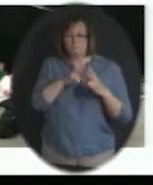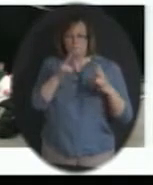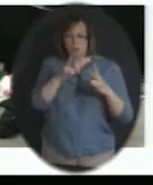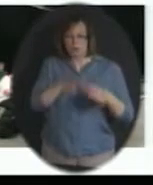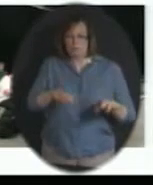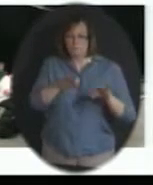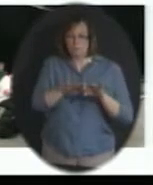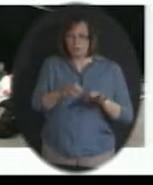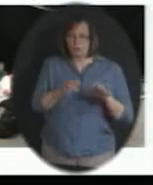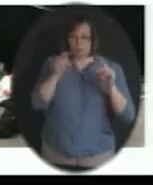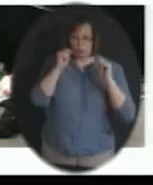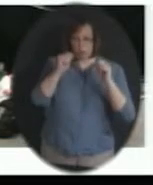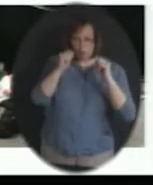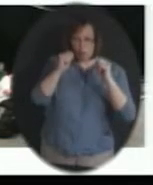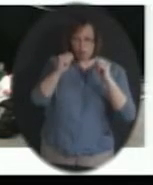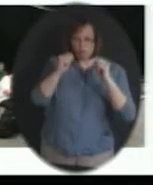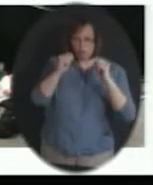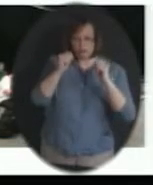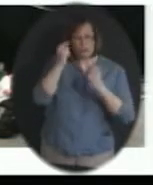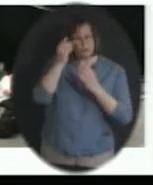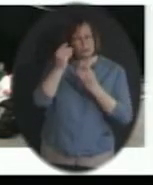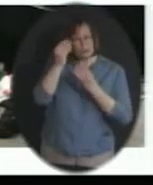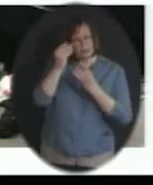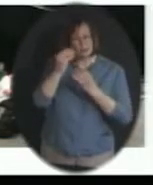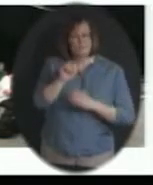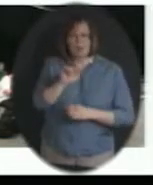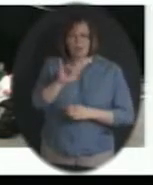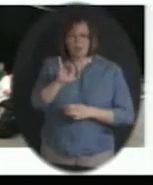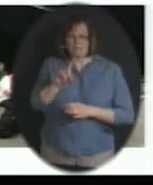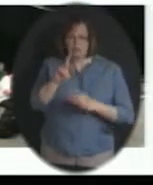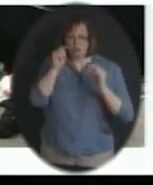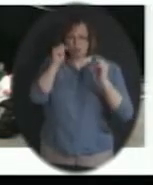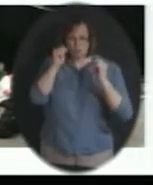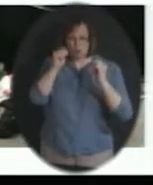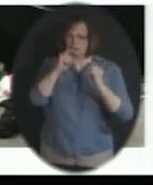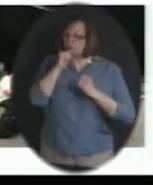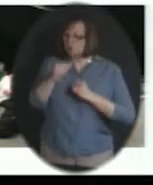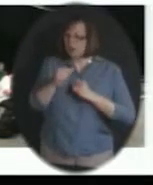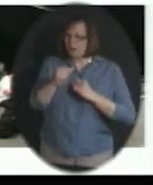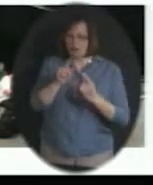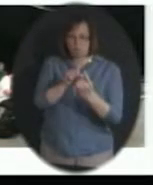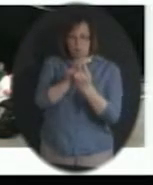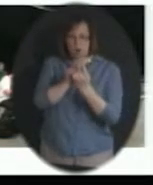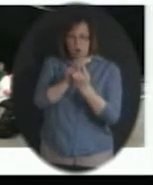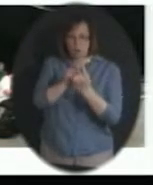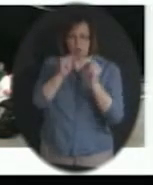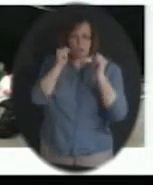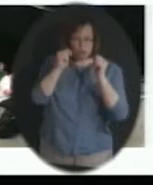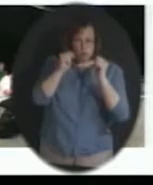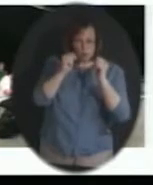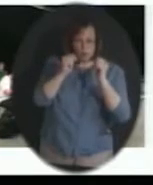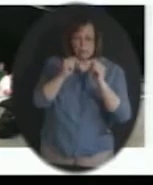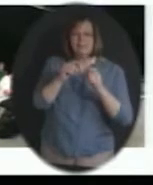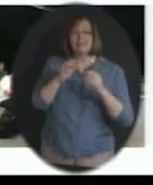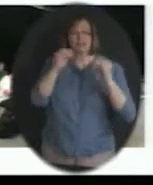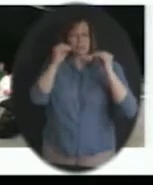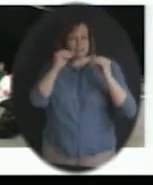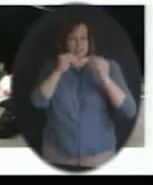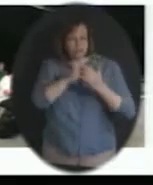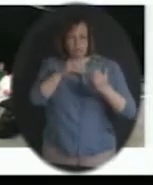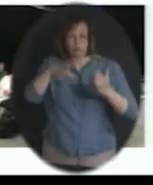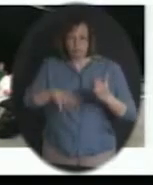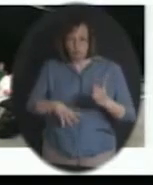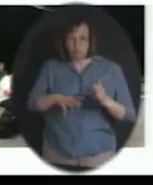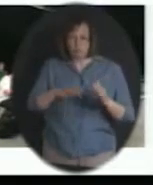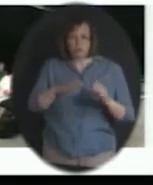important, are the tutorials. And when you think of Avid tutorials, these are not one-on-one tutoring sessions. These are teaching students